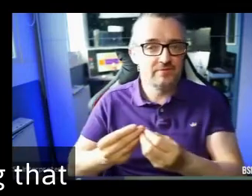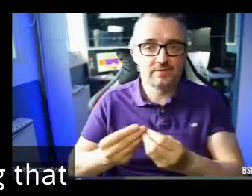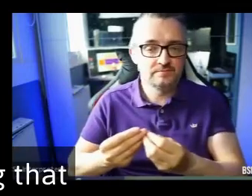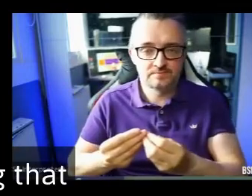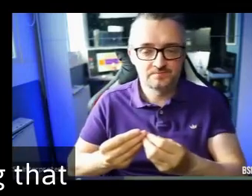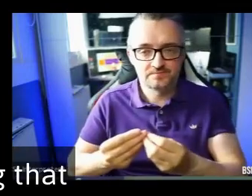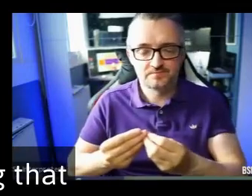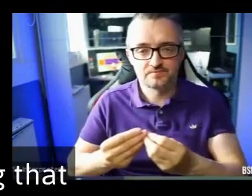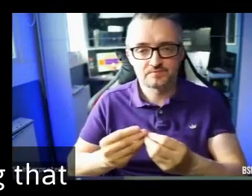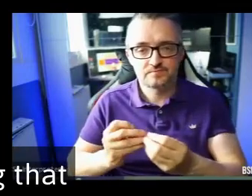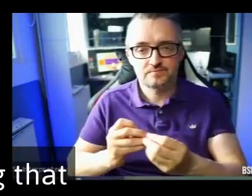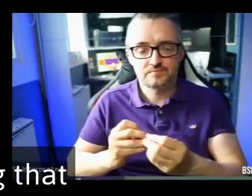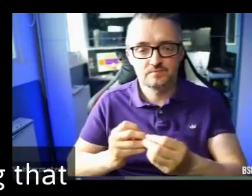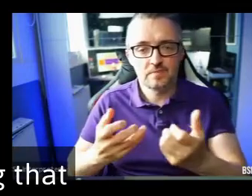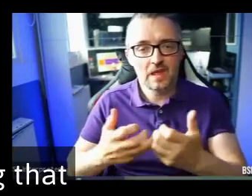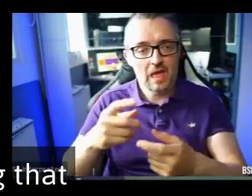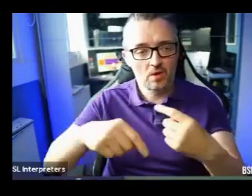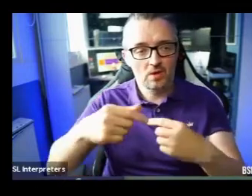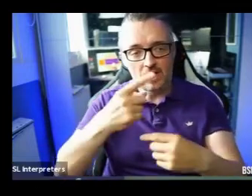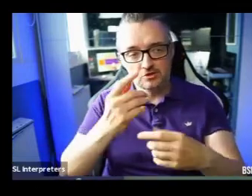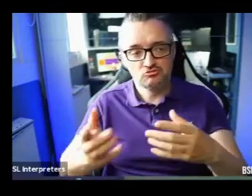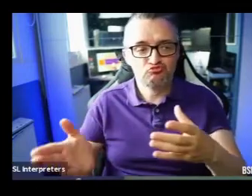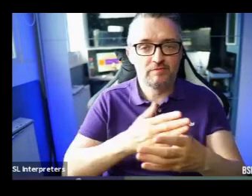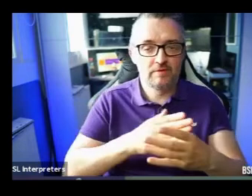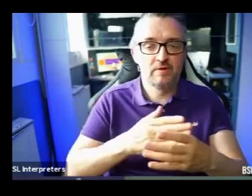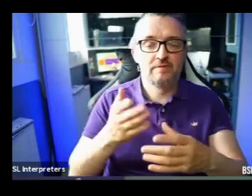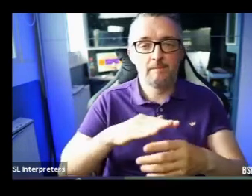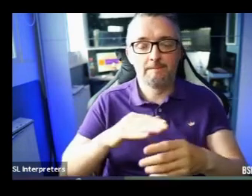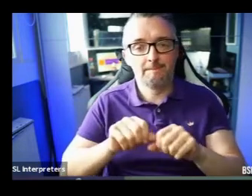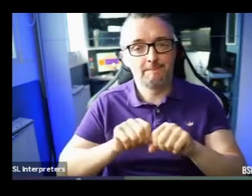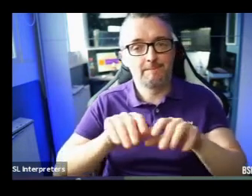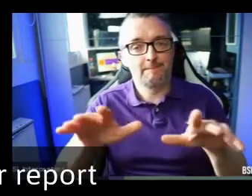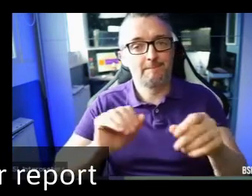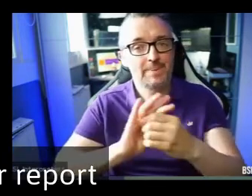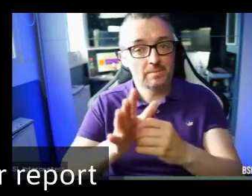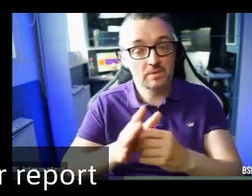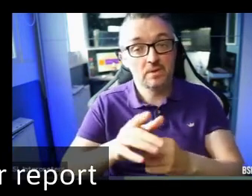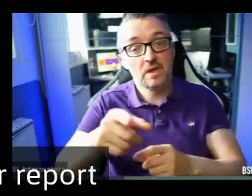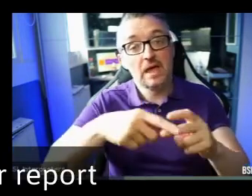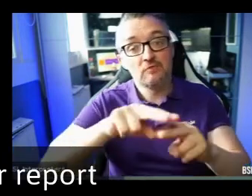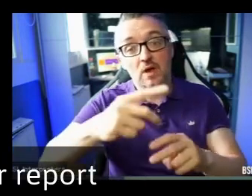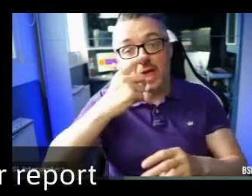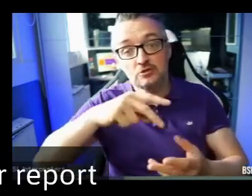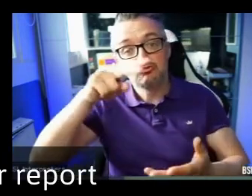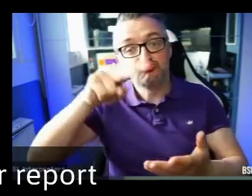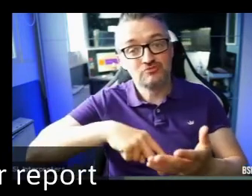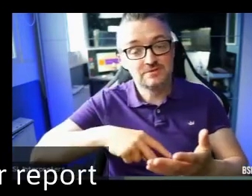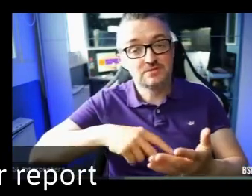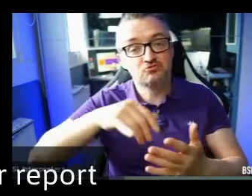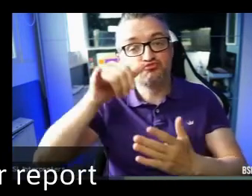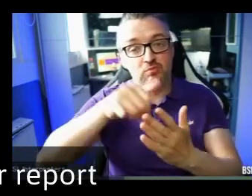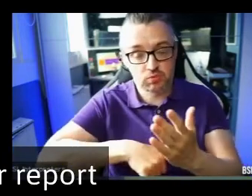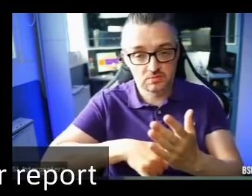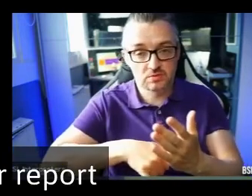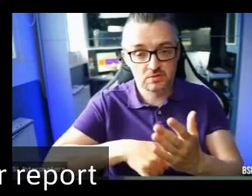deliver on everything that will be needed to get people through and recover from the pandemic. If you get an opportunity to read our report in terms of the